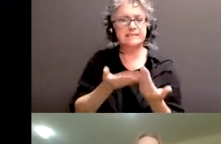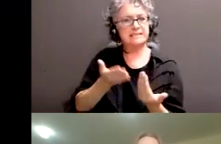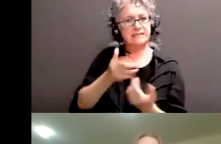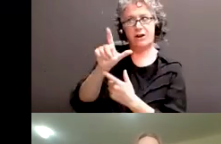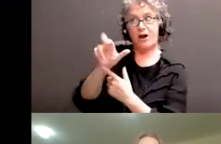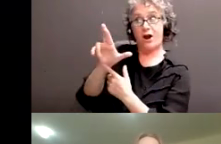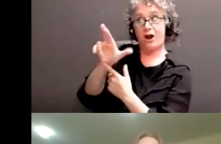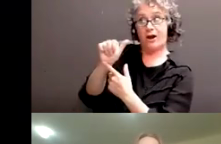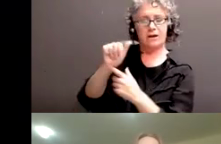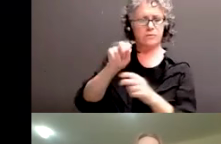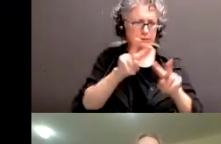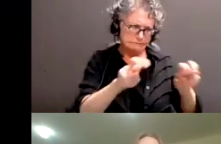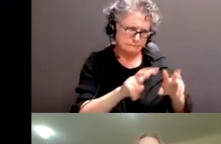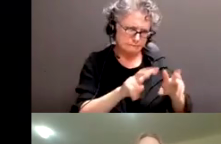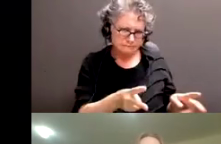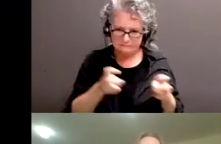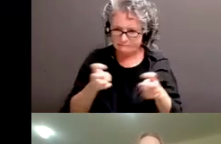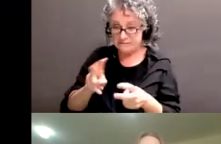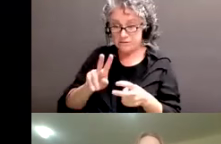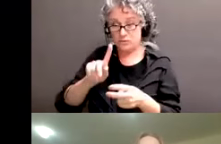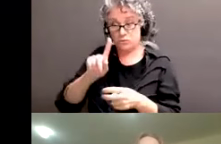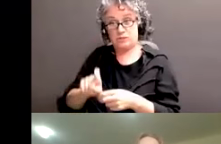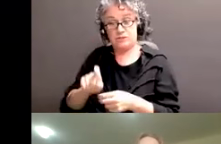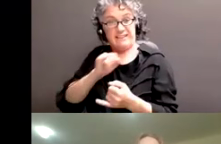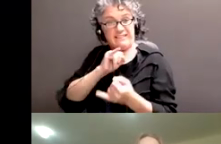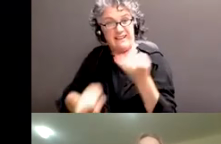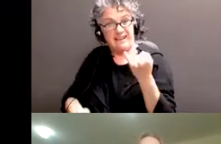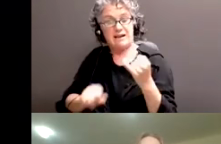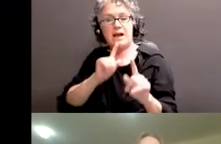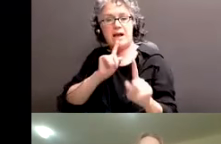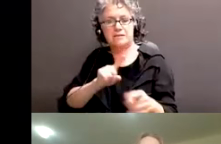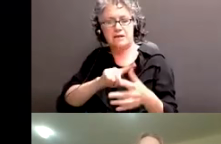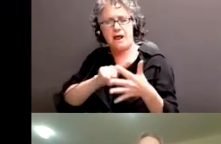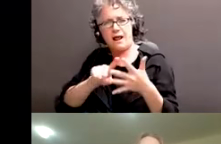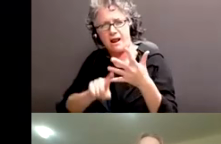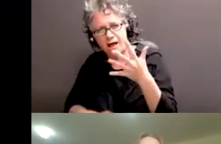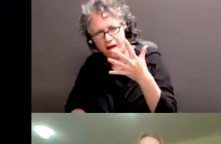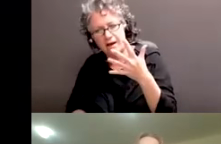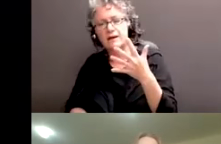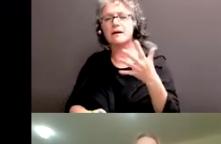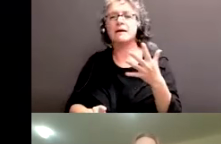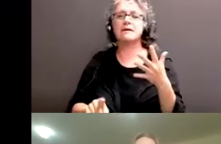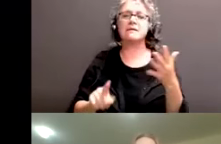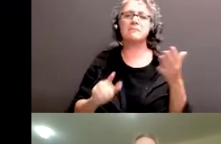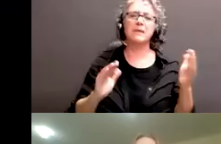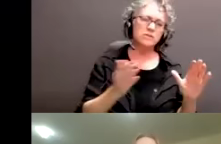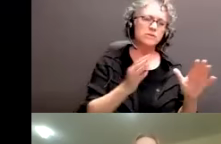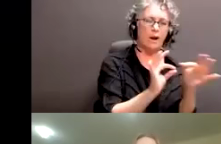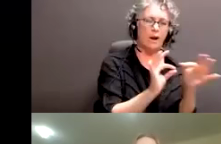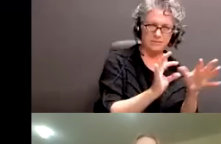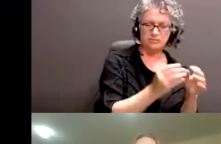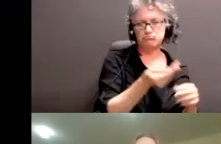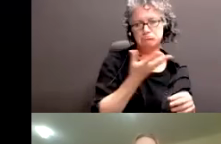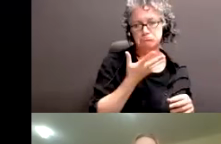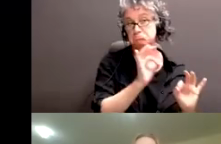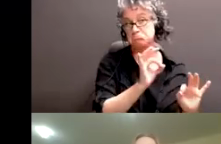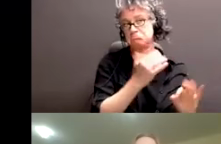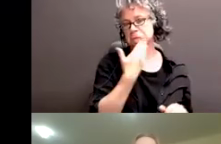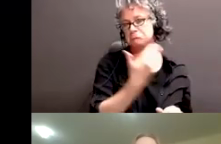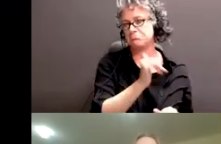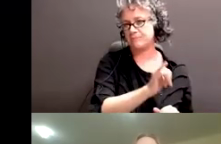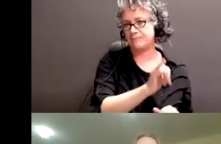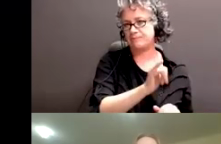will be taking those question answers at the end of the session. And lastly, there will be an evaluation that pops up after the webinar just to get your